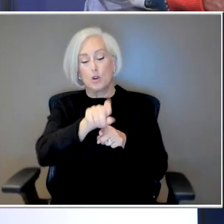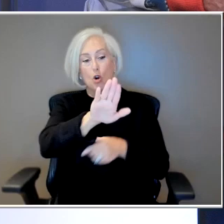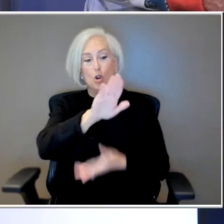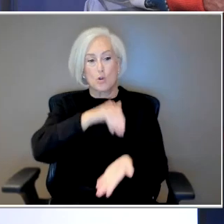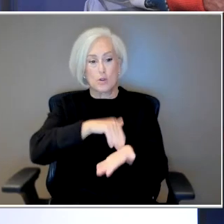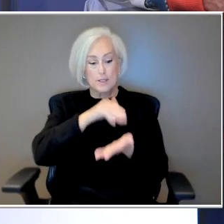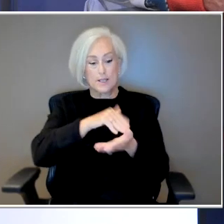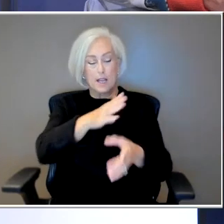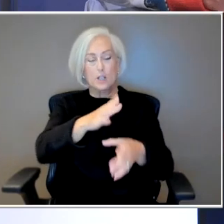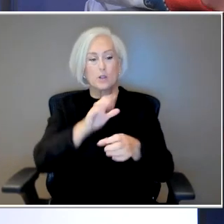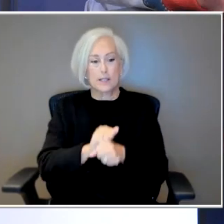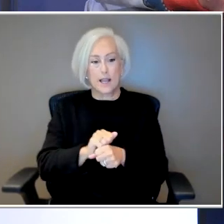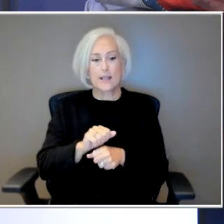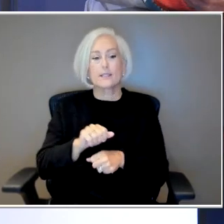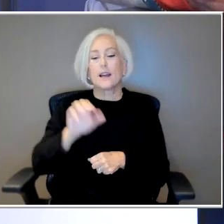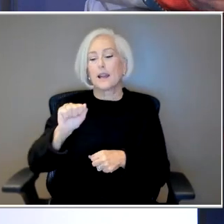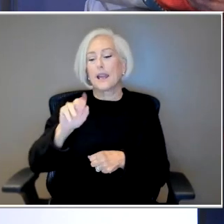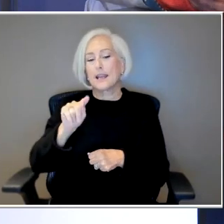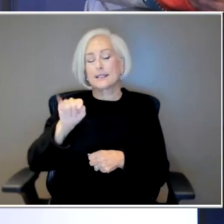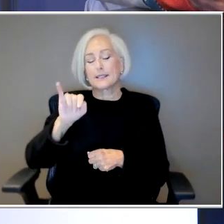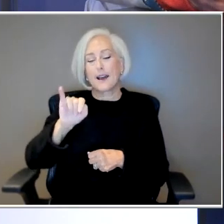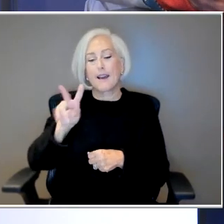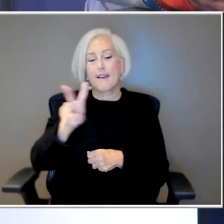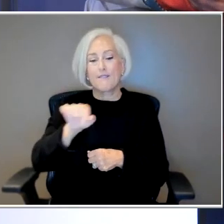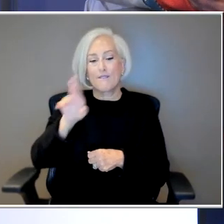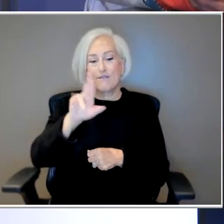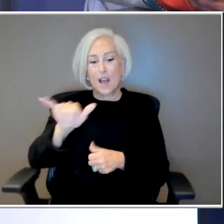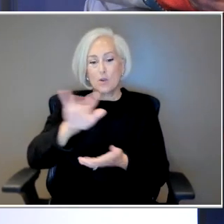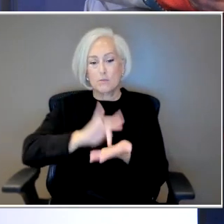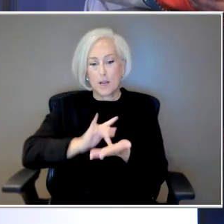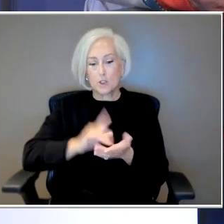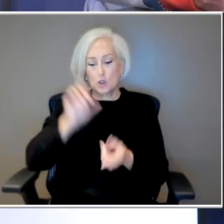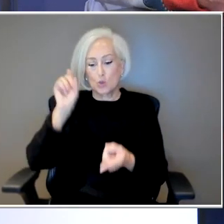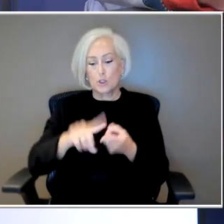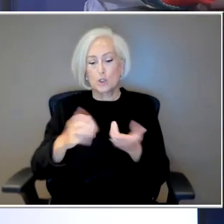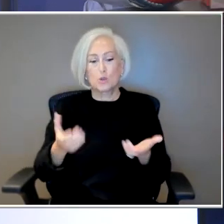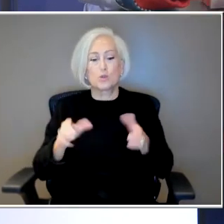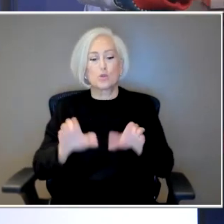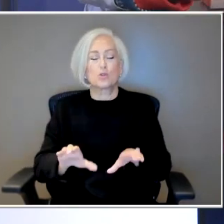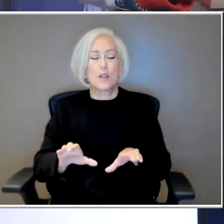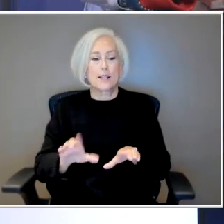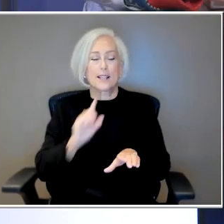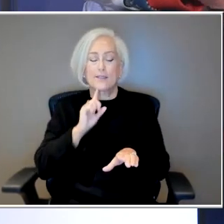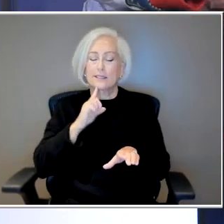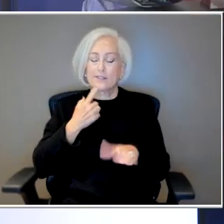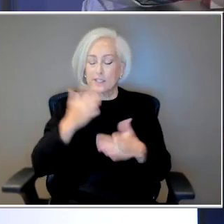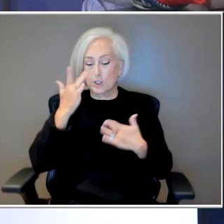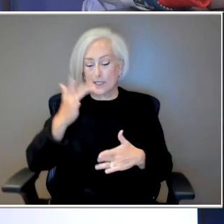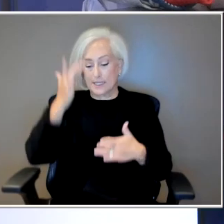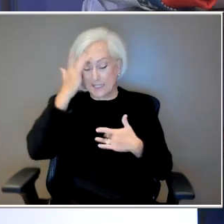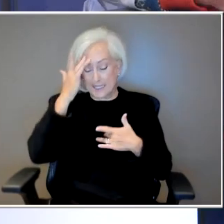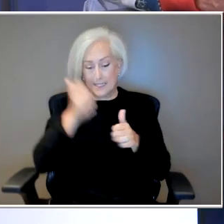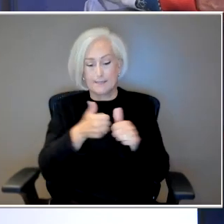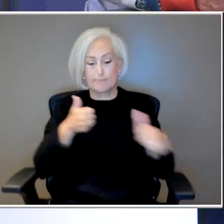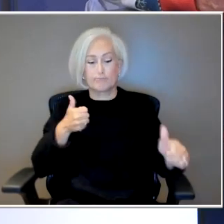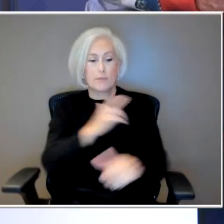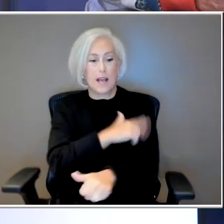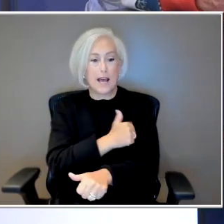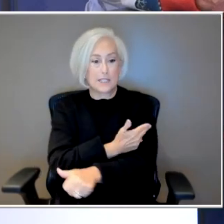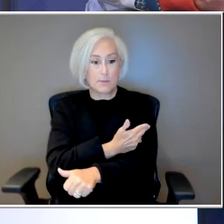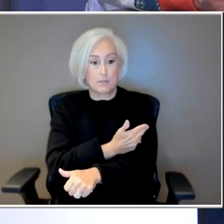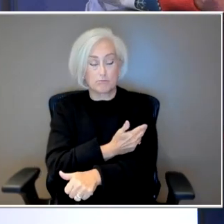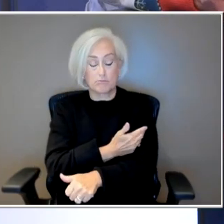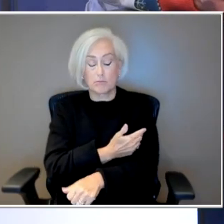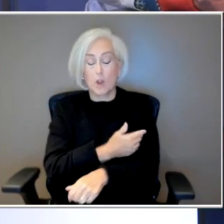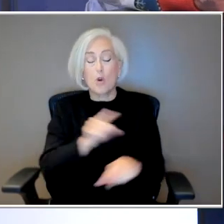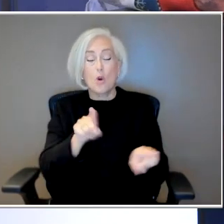the antiviral drugs to help reduce your chance of severe disease and hospitalization. The other thing is prevention. You can still get